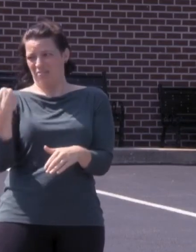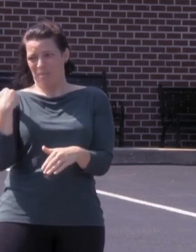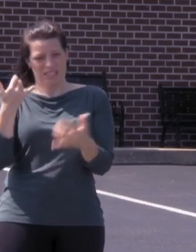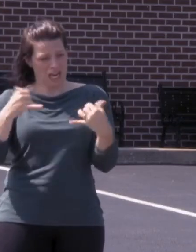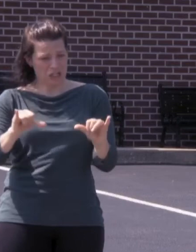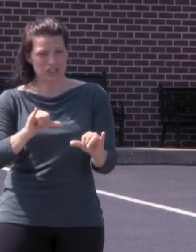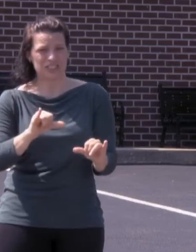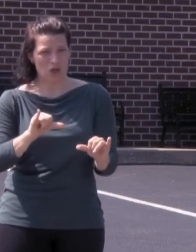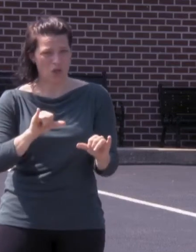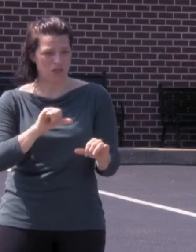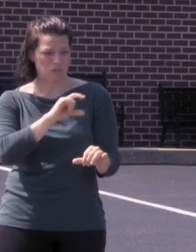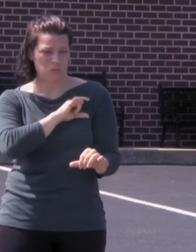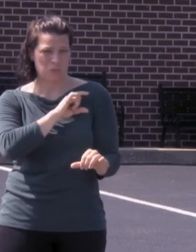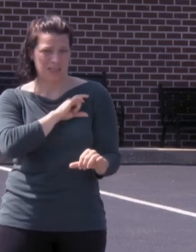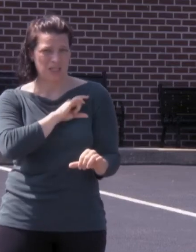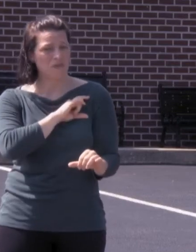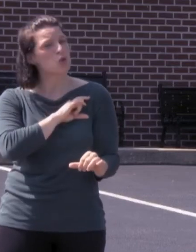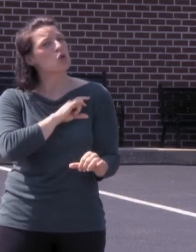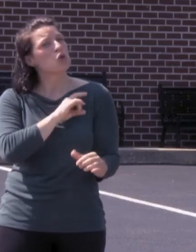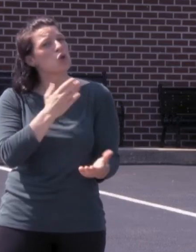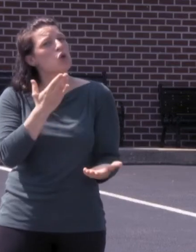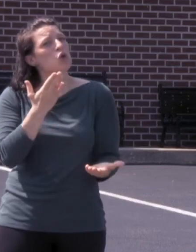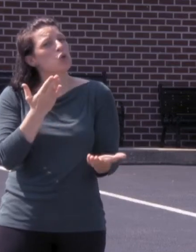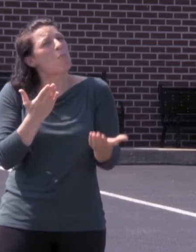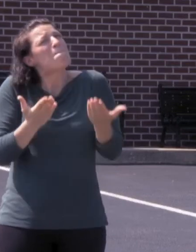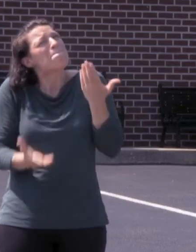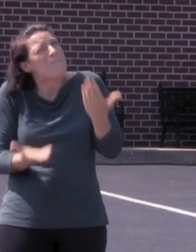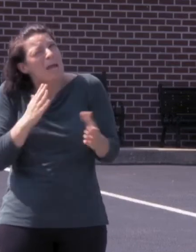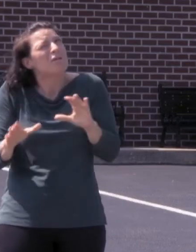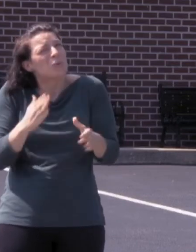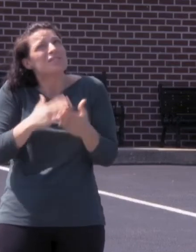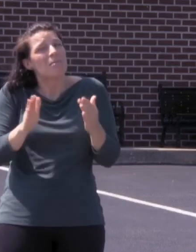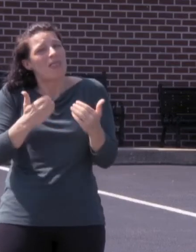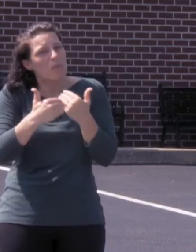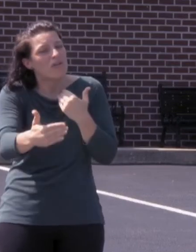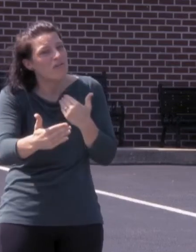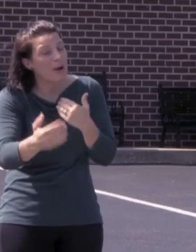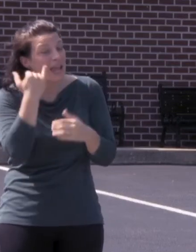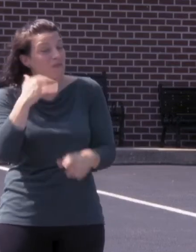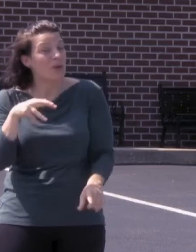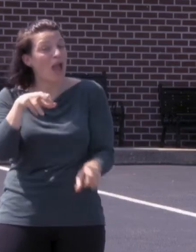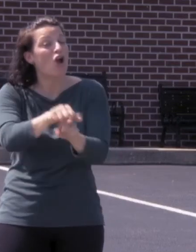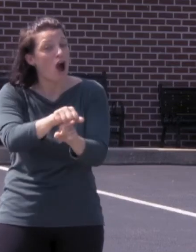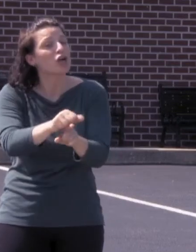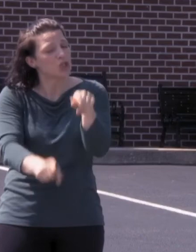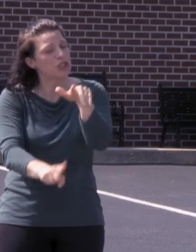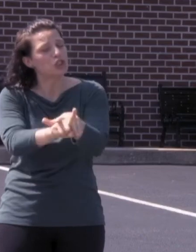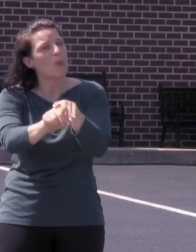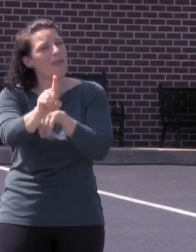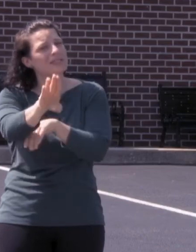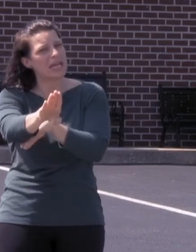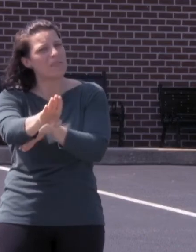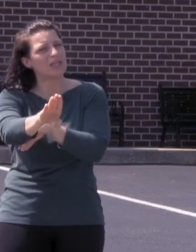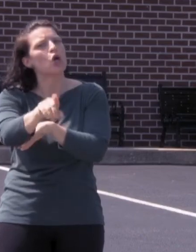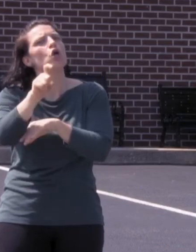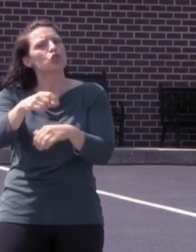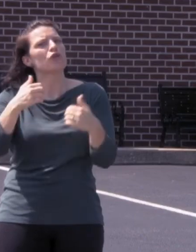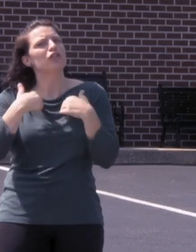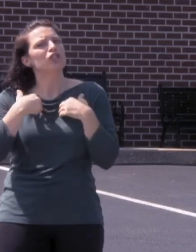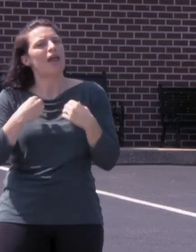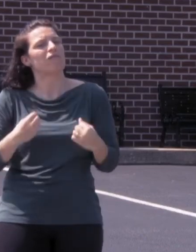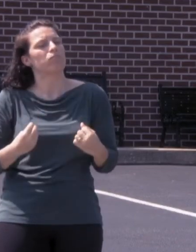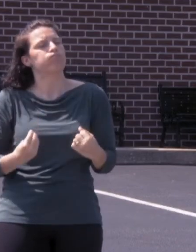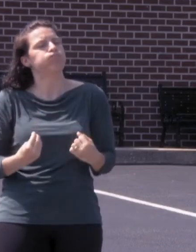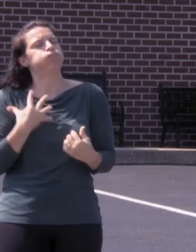the force, you might be doing some of that going forward, and if you get caught, you're going to show up in that database. So this should have a chilling